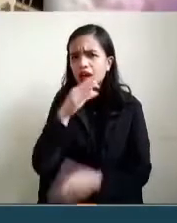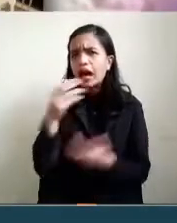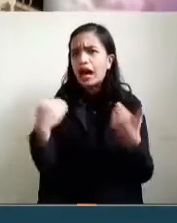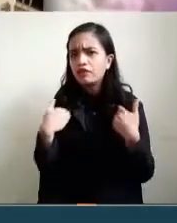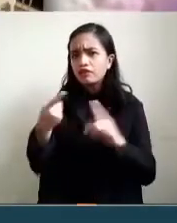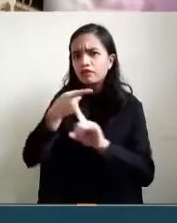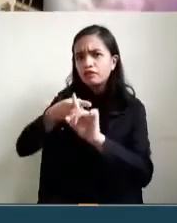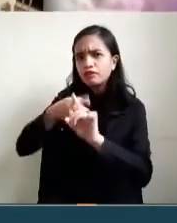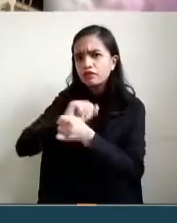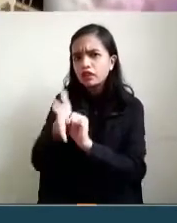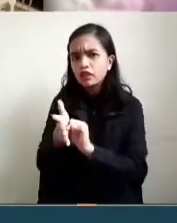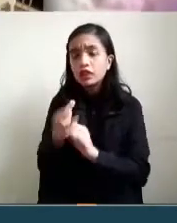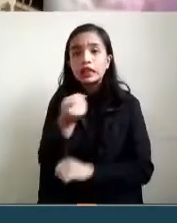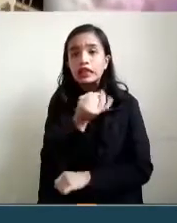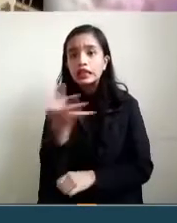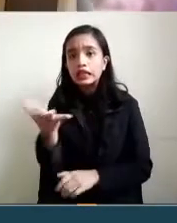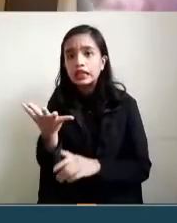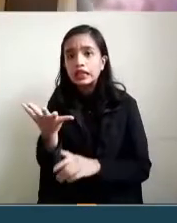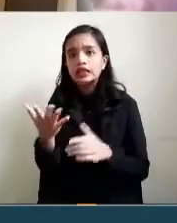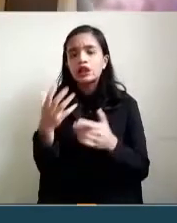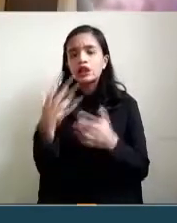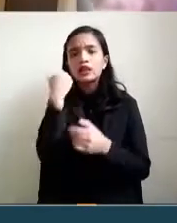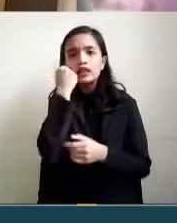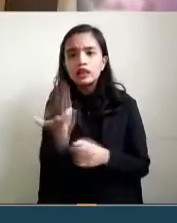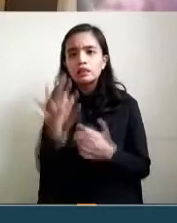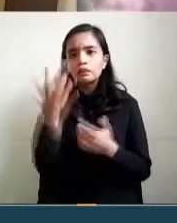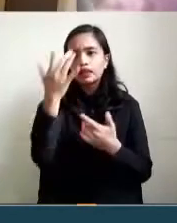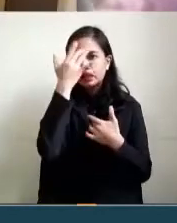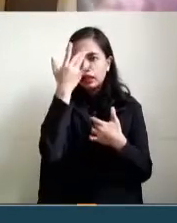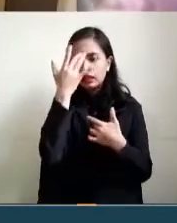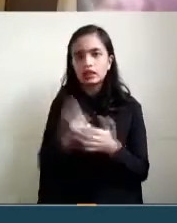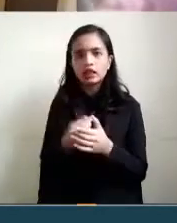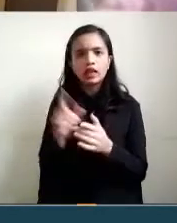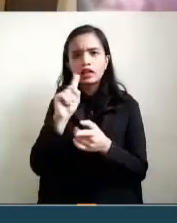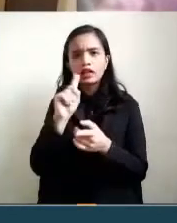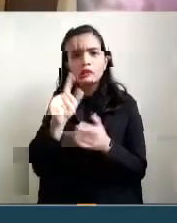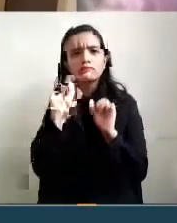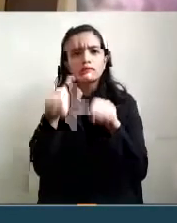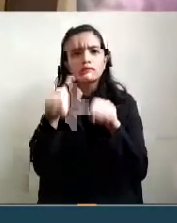many have also expired from the disease, and what assistance can we give them?